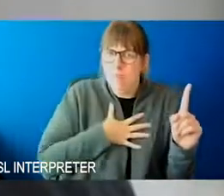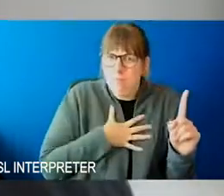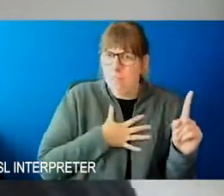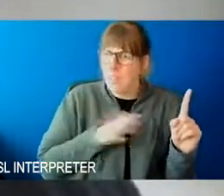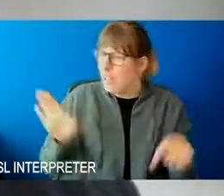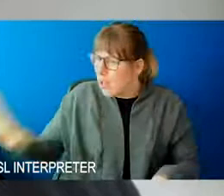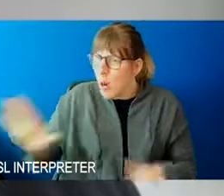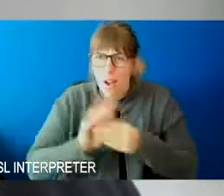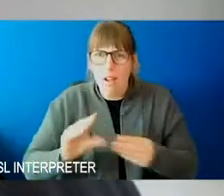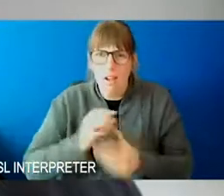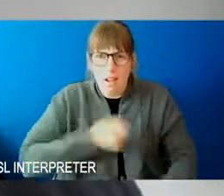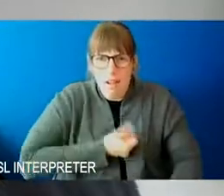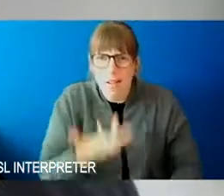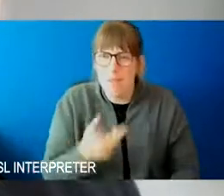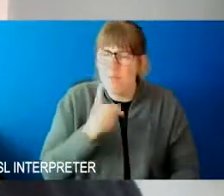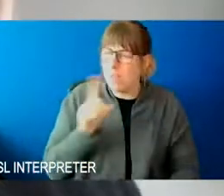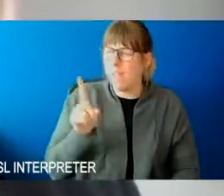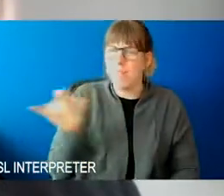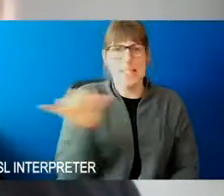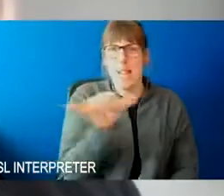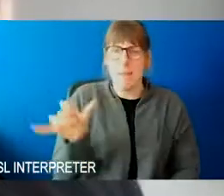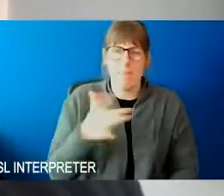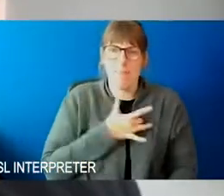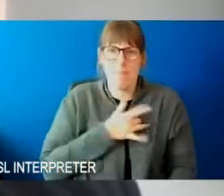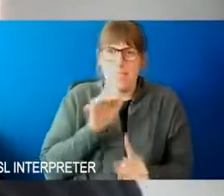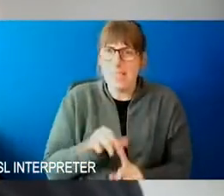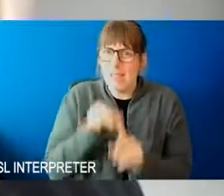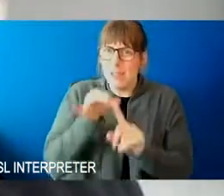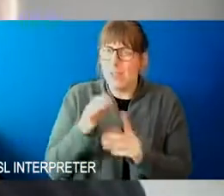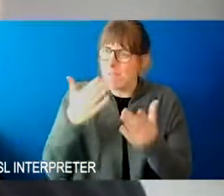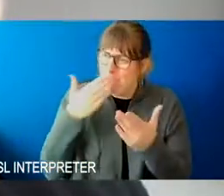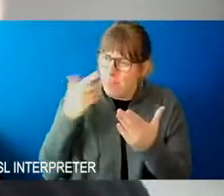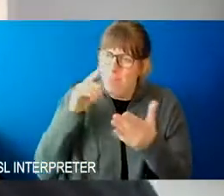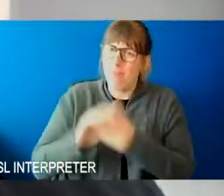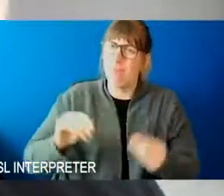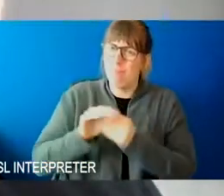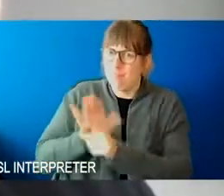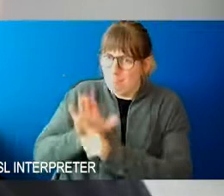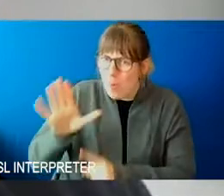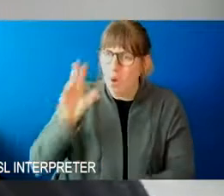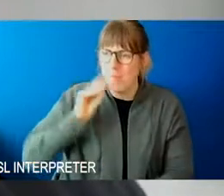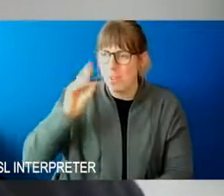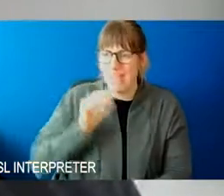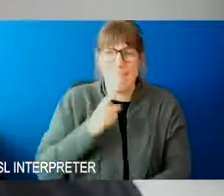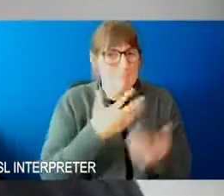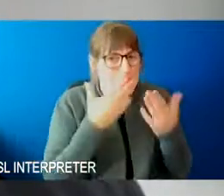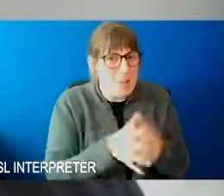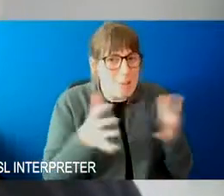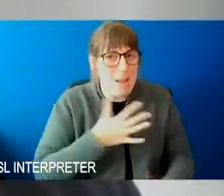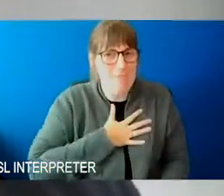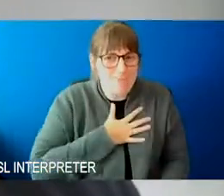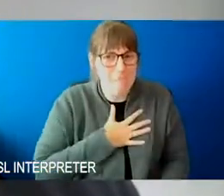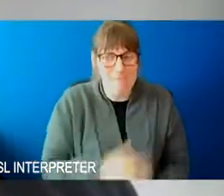would say the same, and just what you shared, and so special. And thank you for sharing your story